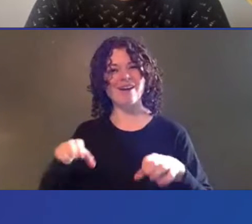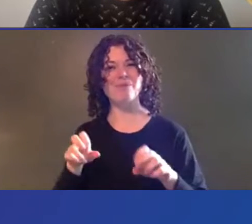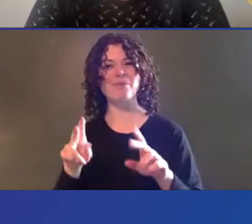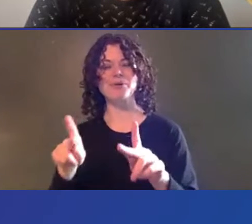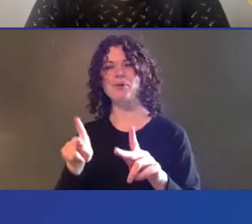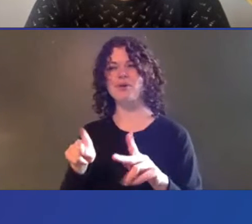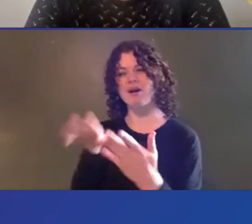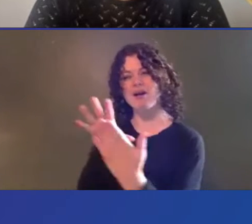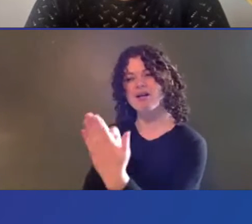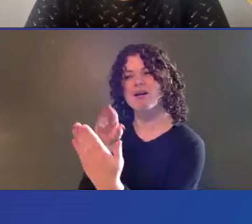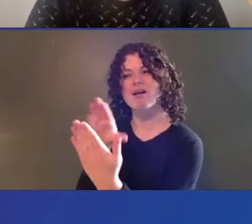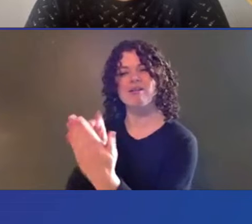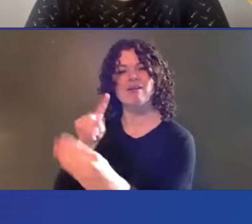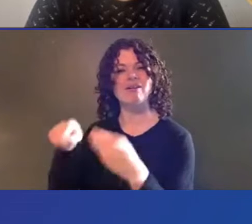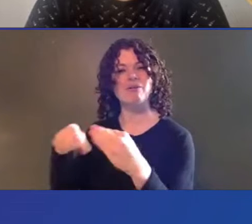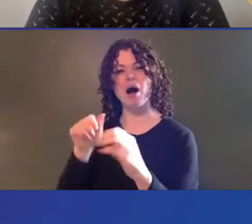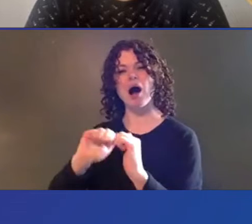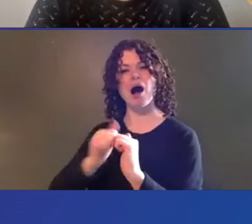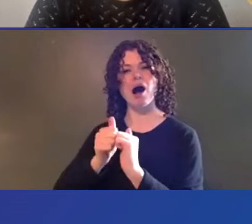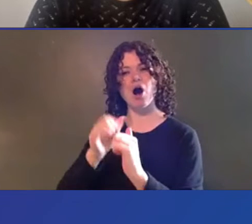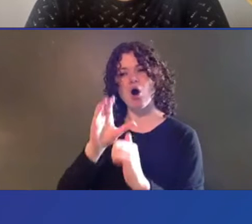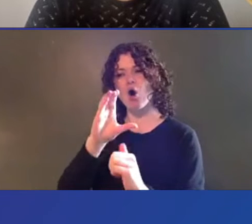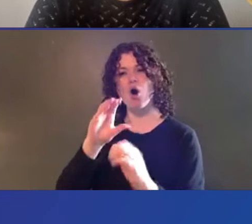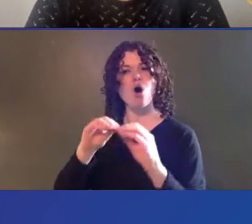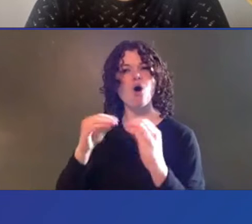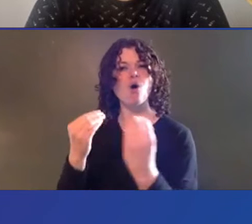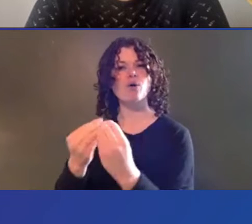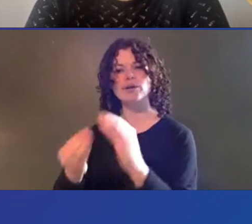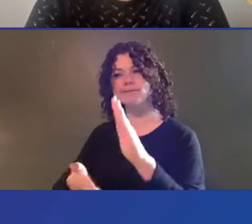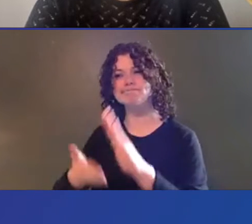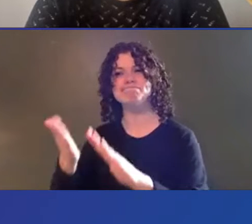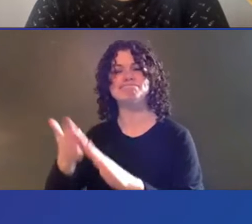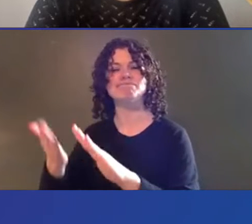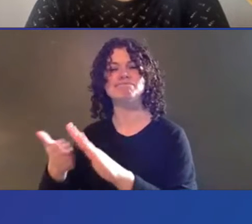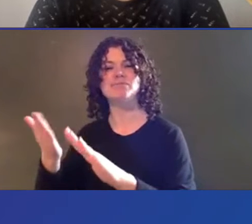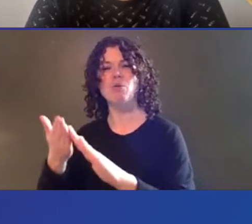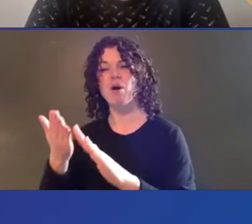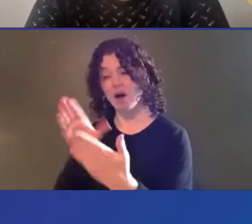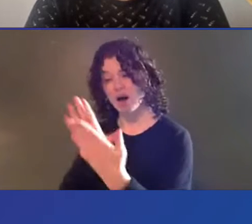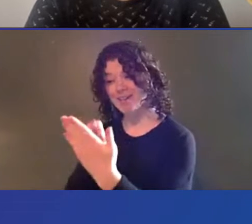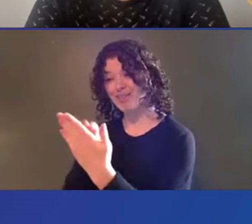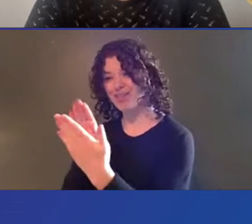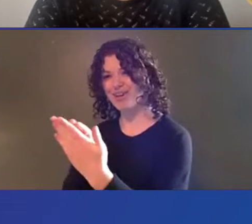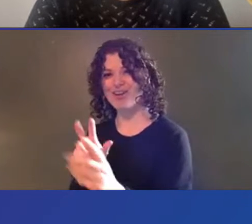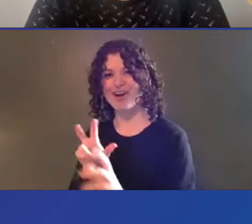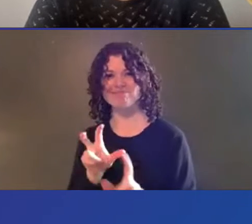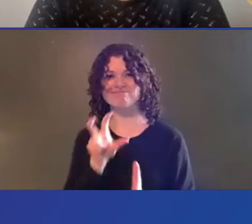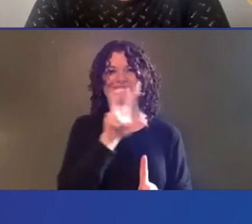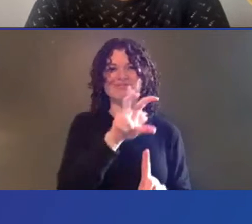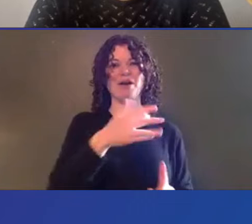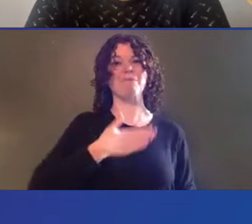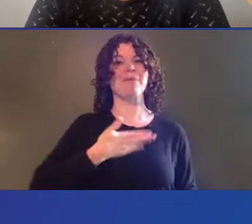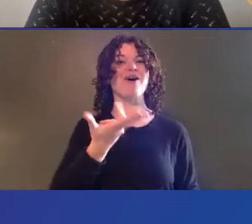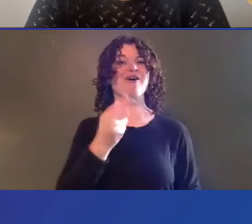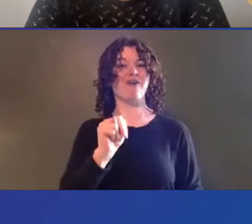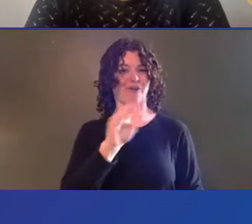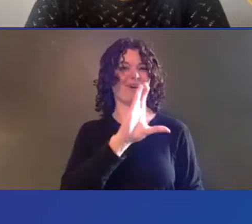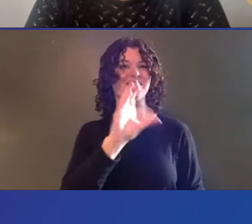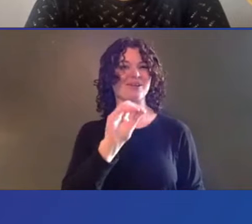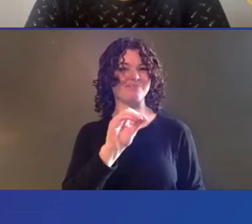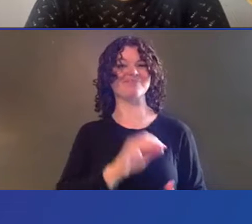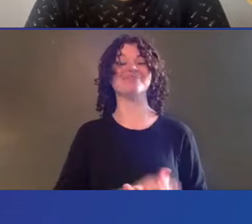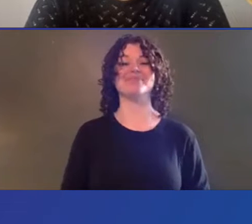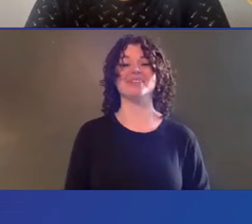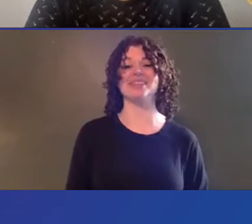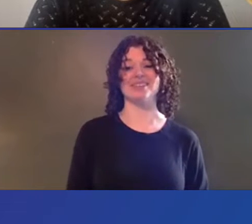organization operates, and then transfer all that into my own organization. And I would say that